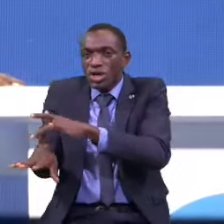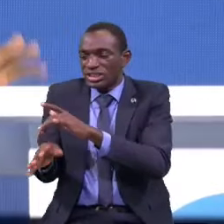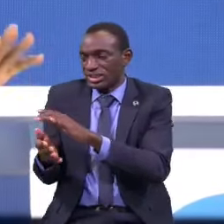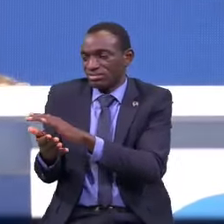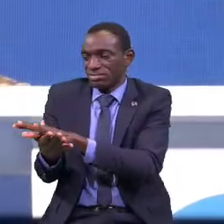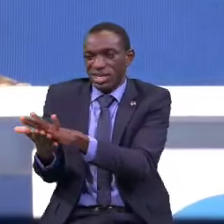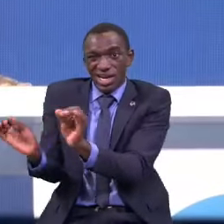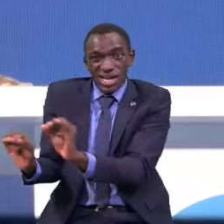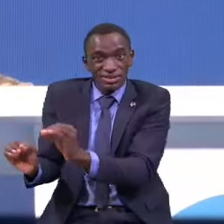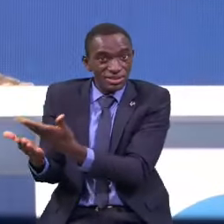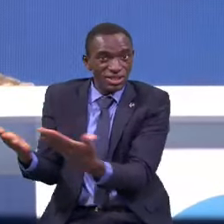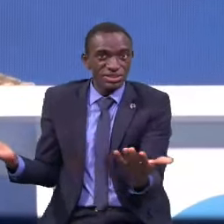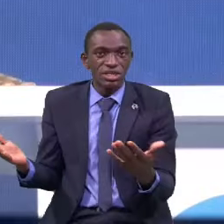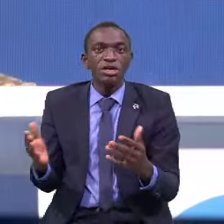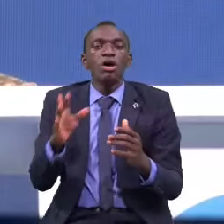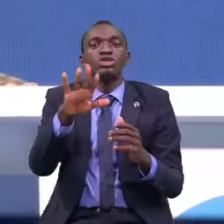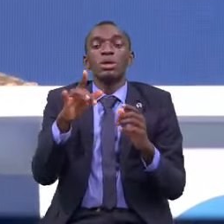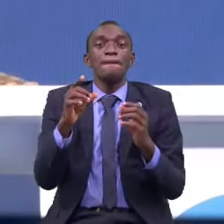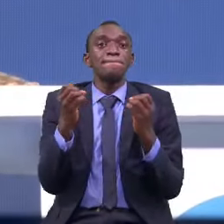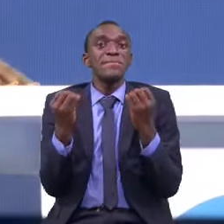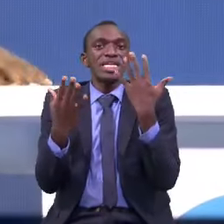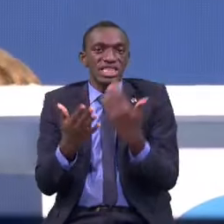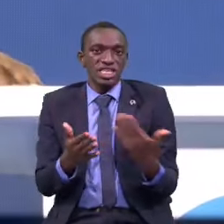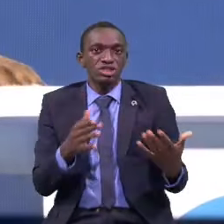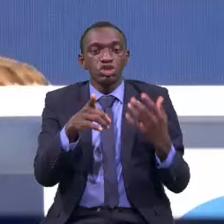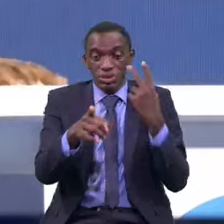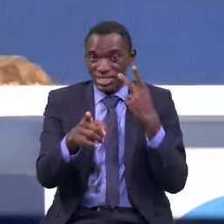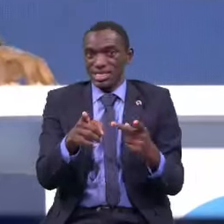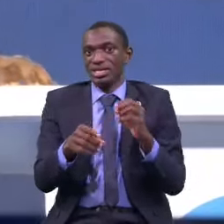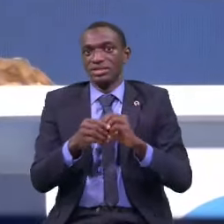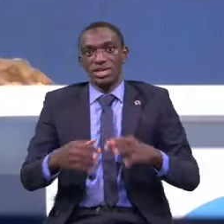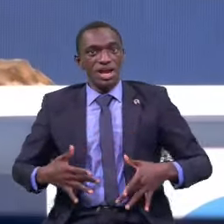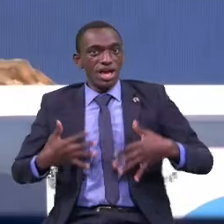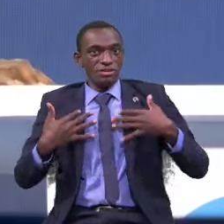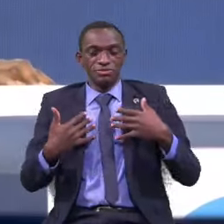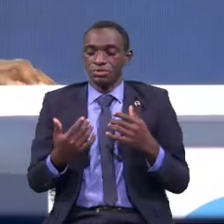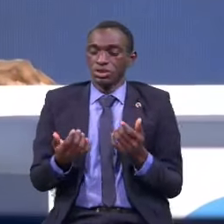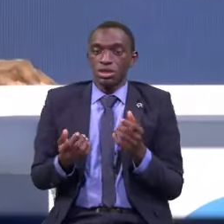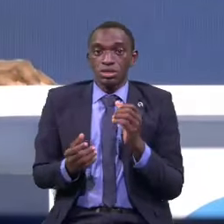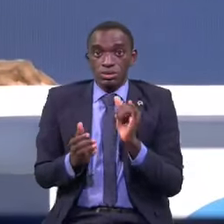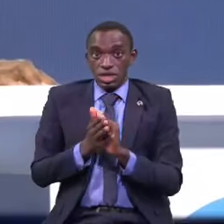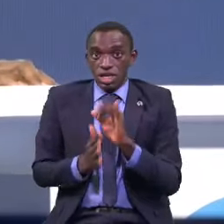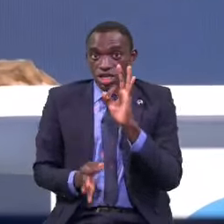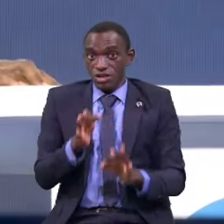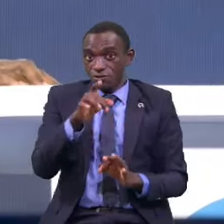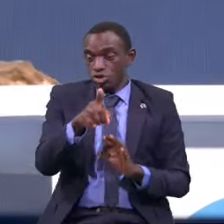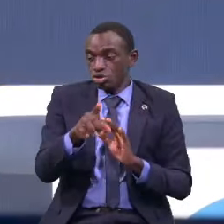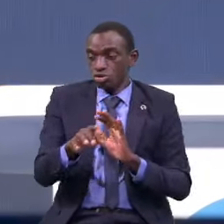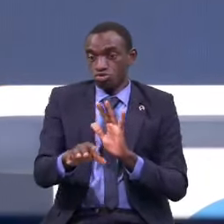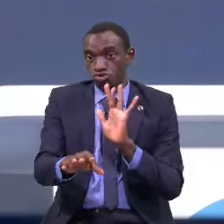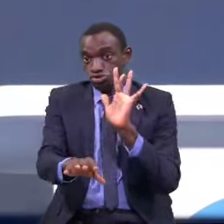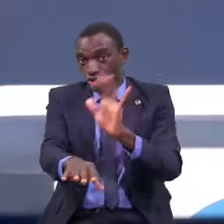The many things you'll find in life that if you touch, it will make you unclean.